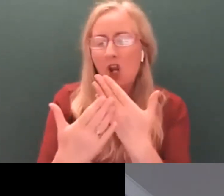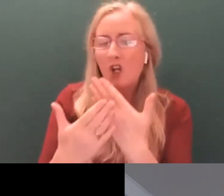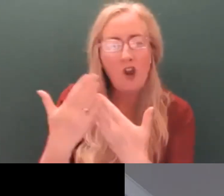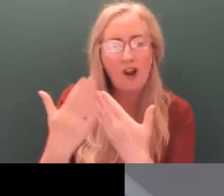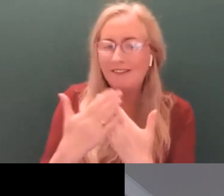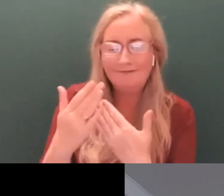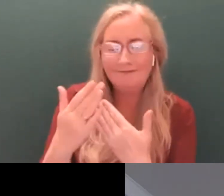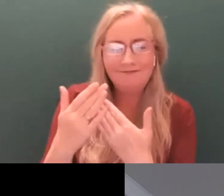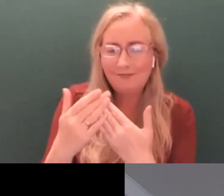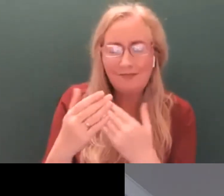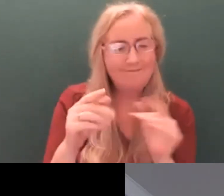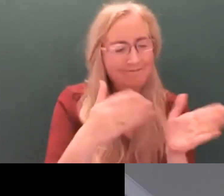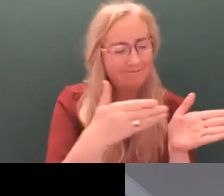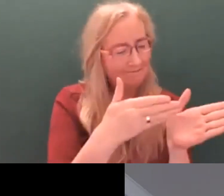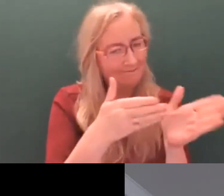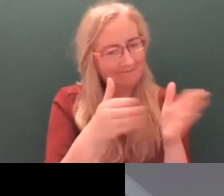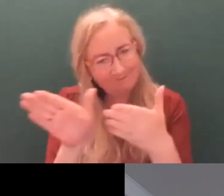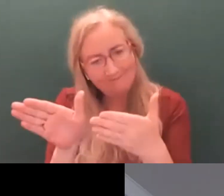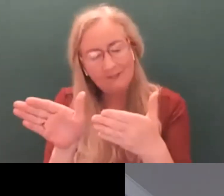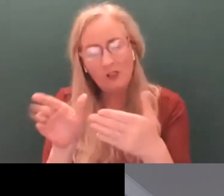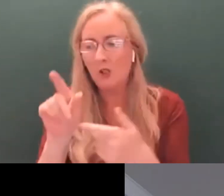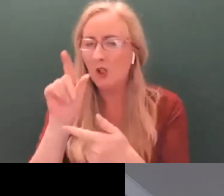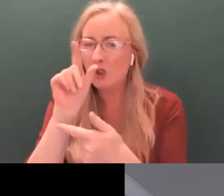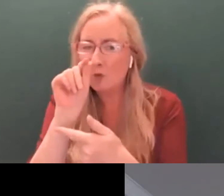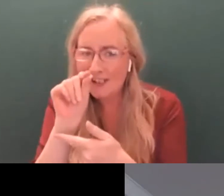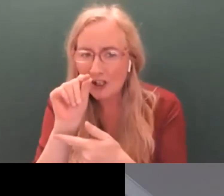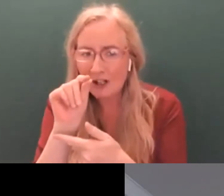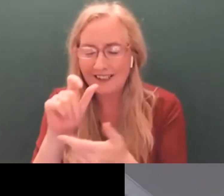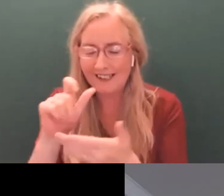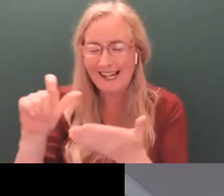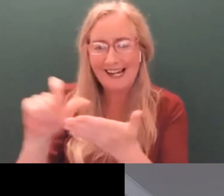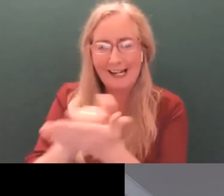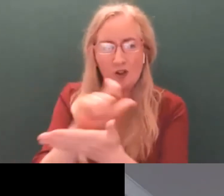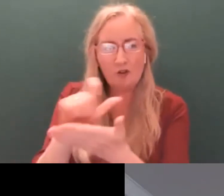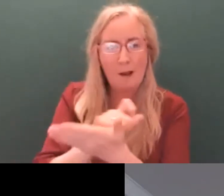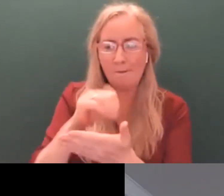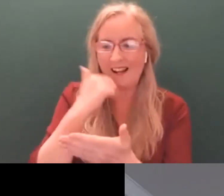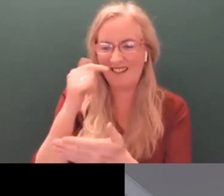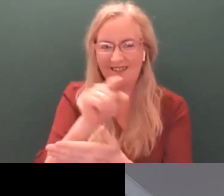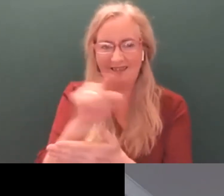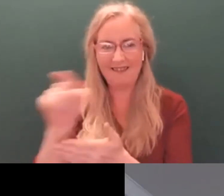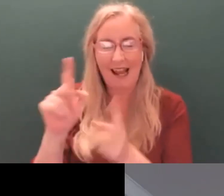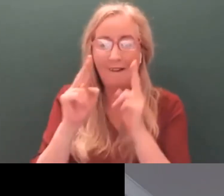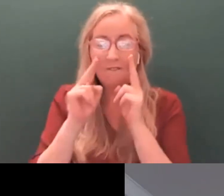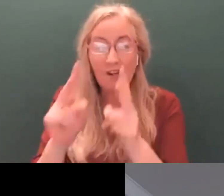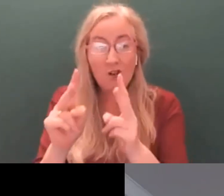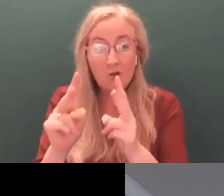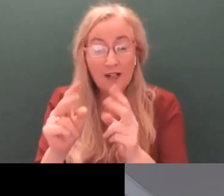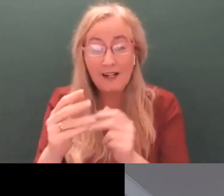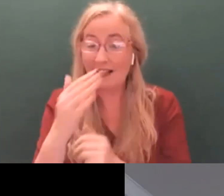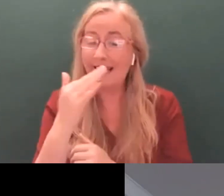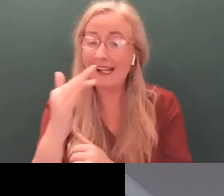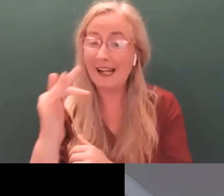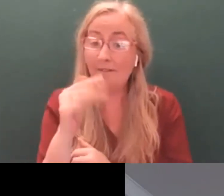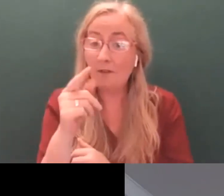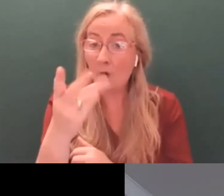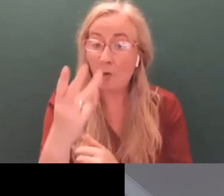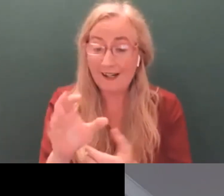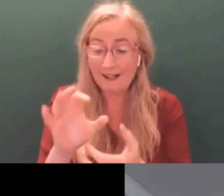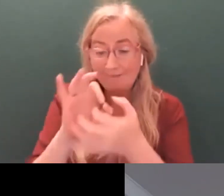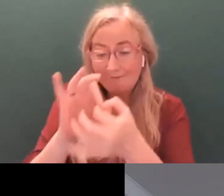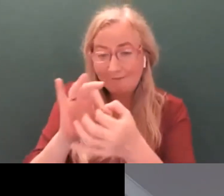moved towards, Twitter or Instagram, so they're very visual. So if you want to engage with